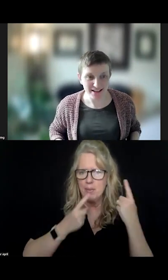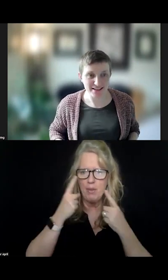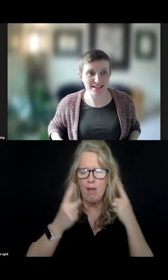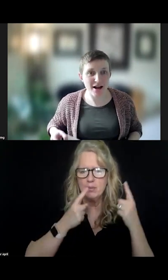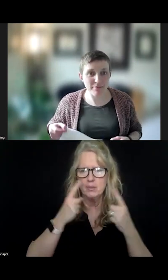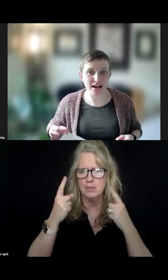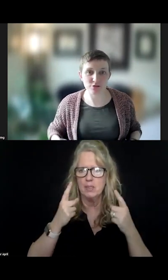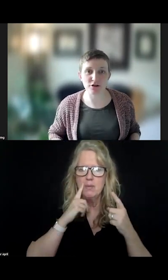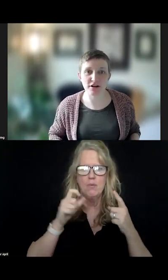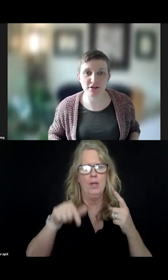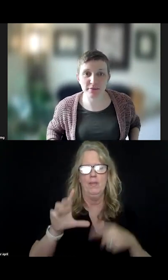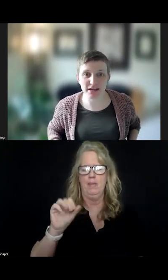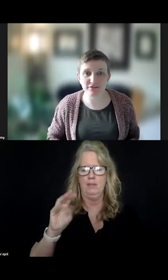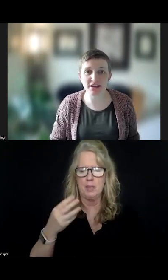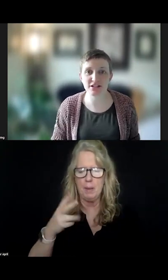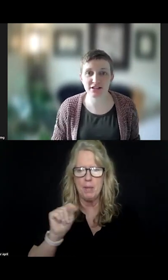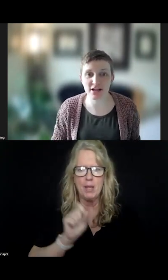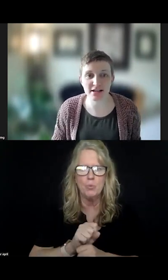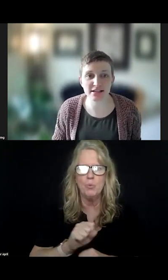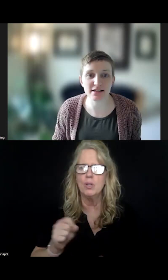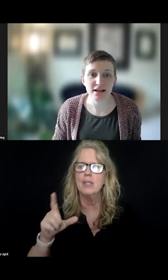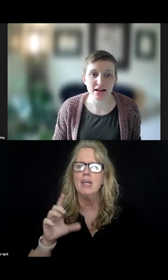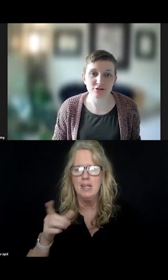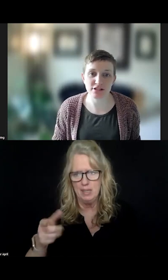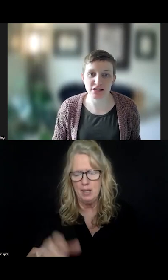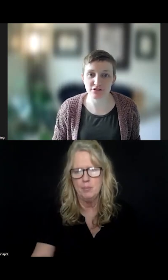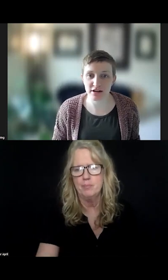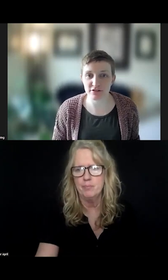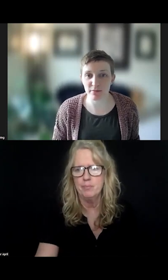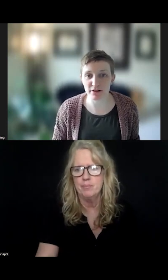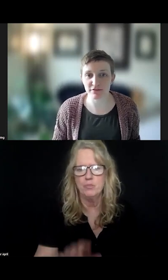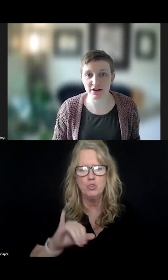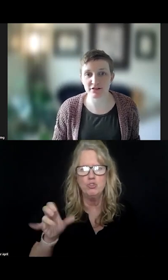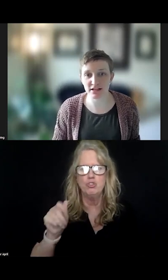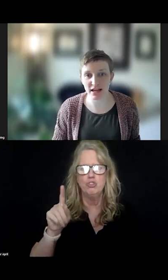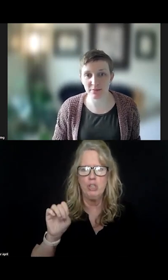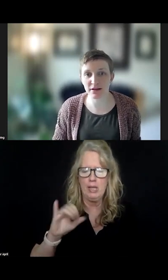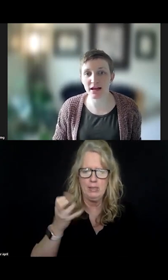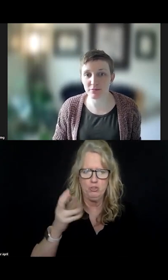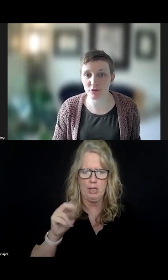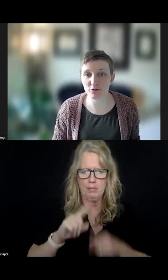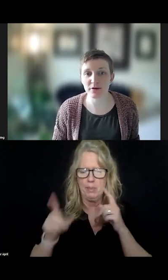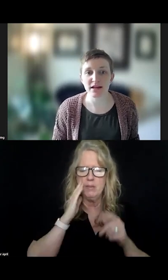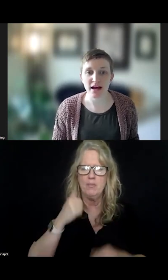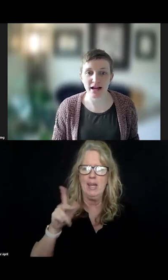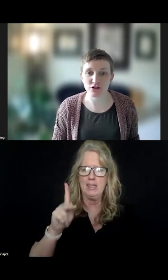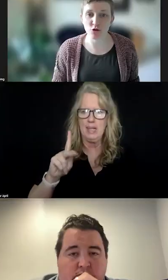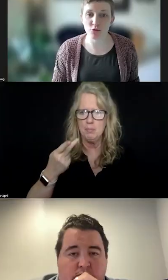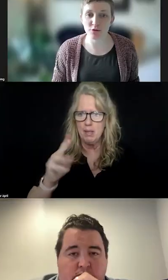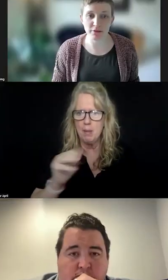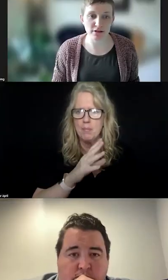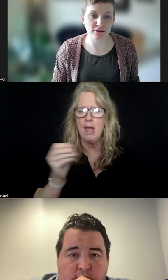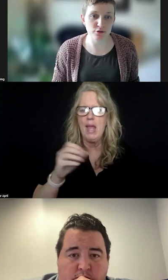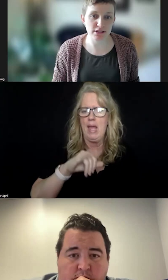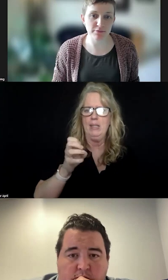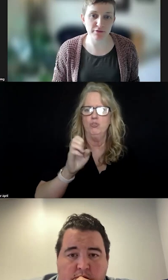on this compact work. So I'm going to invite Jake Jackson, who's the Senior Director of Public Affairs at KPM Group, and